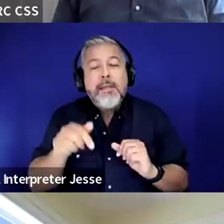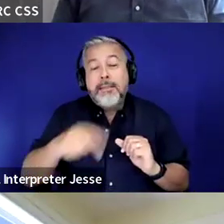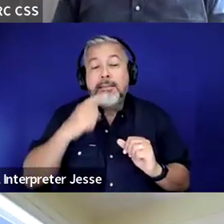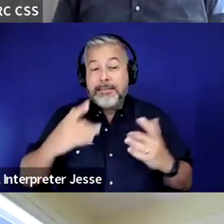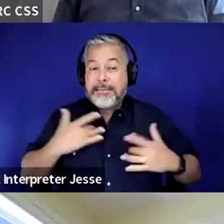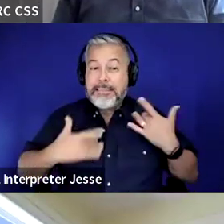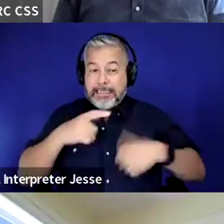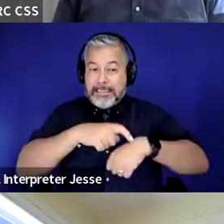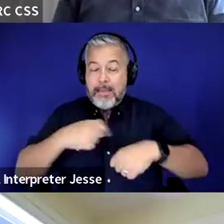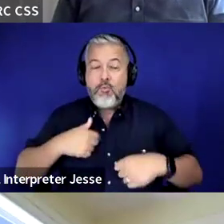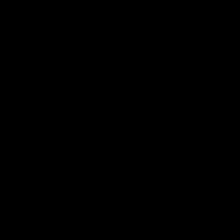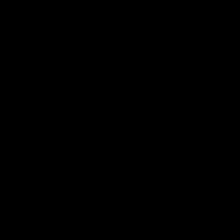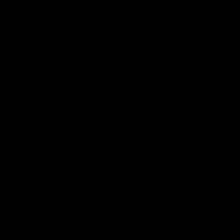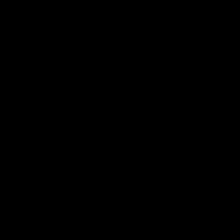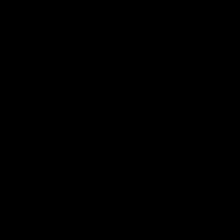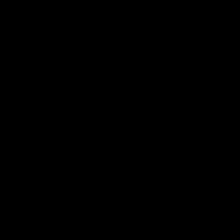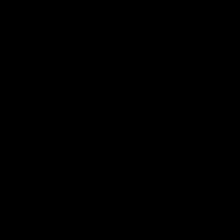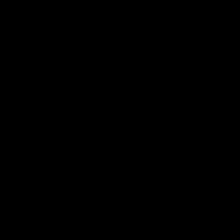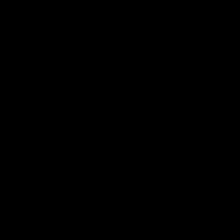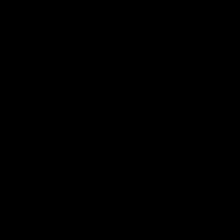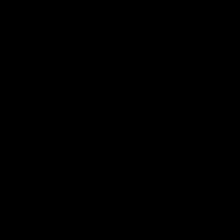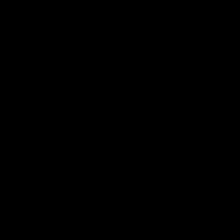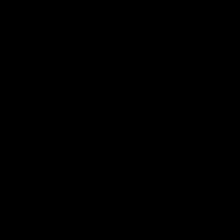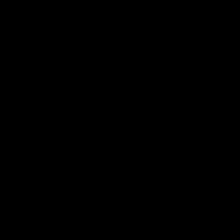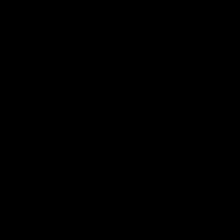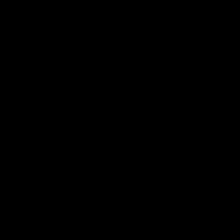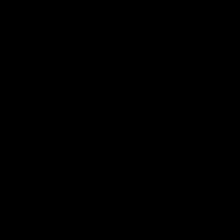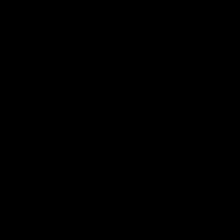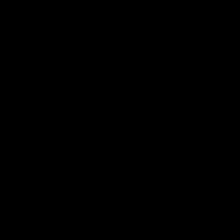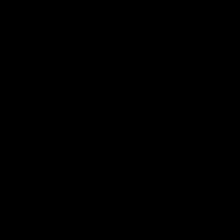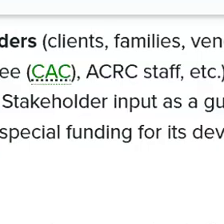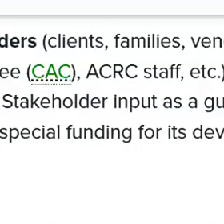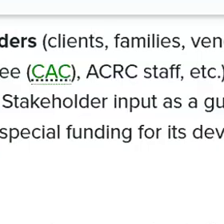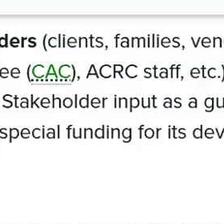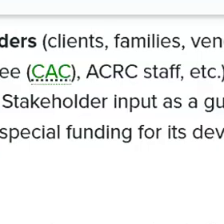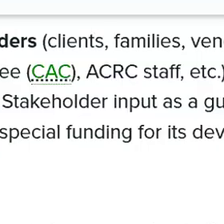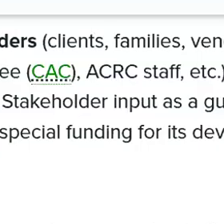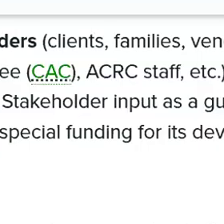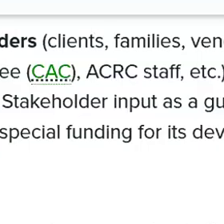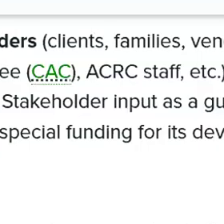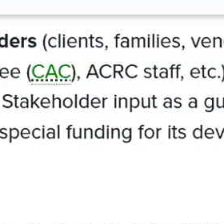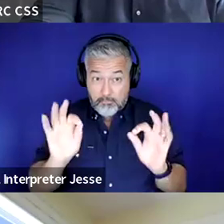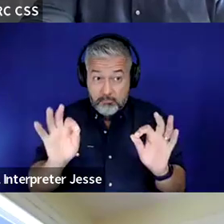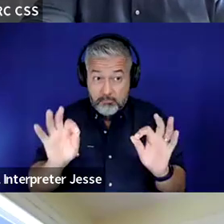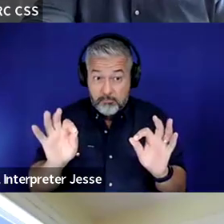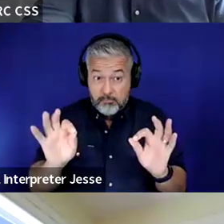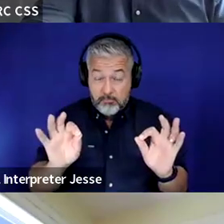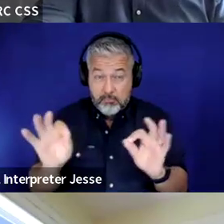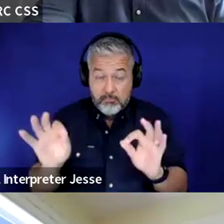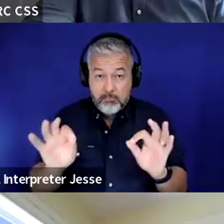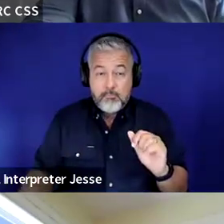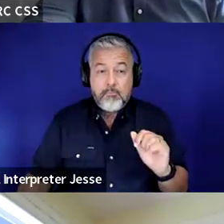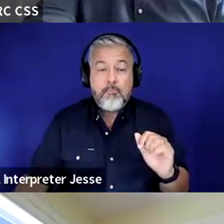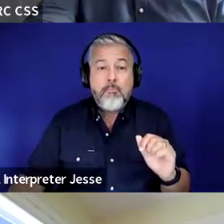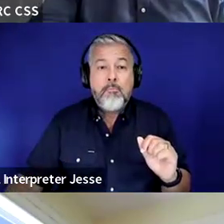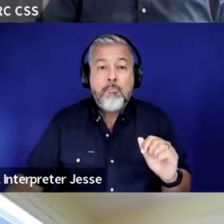reaching out to our stakeholders. Hold on just one second. You guys seeing it okay now? No. Looks good. Yep. Oh, it does? Oh, sorry.